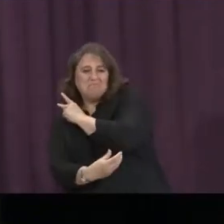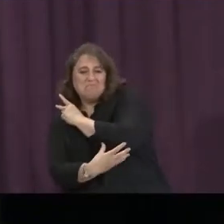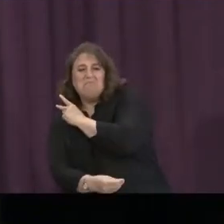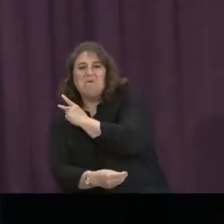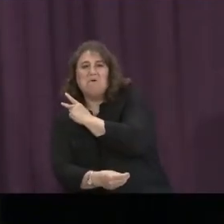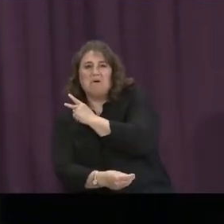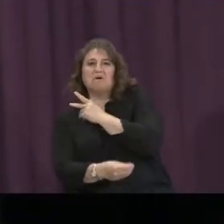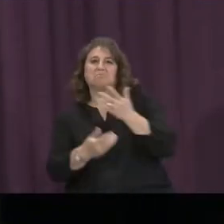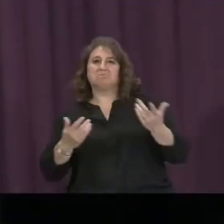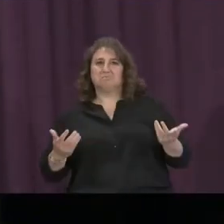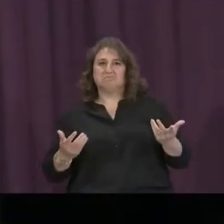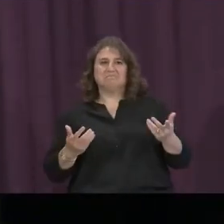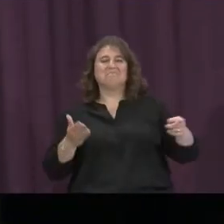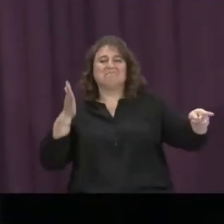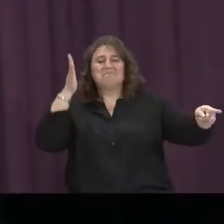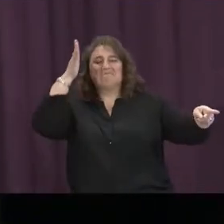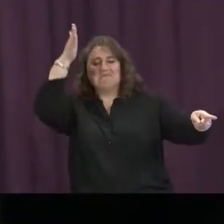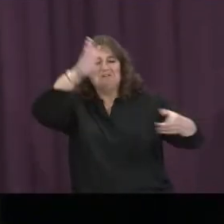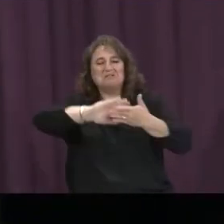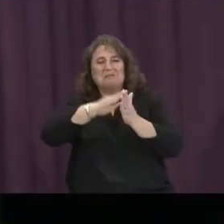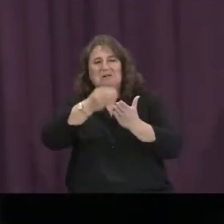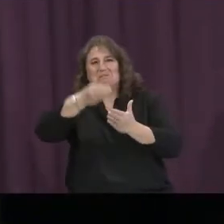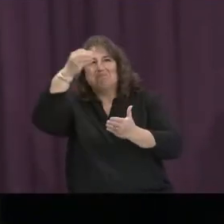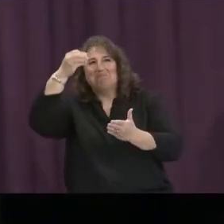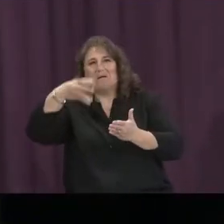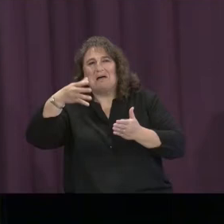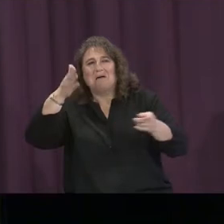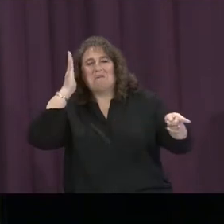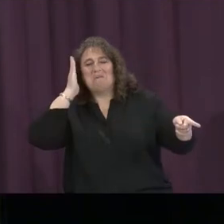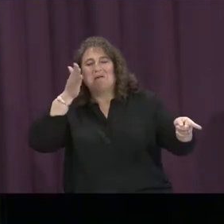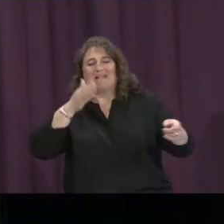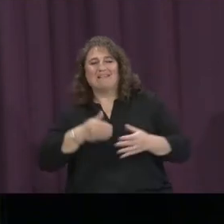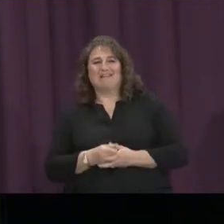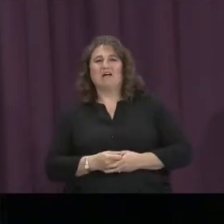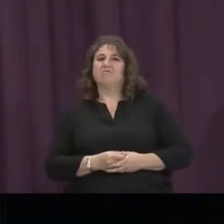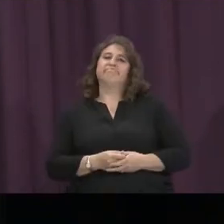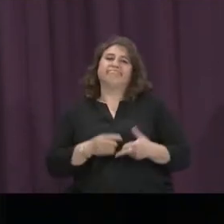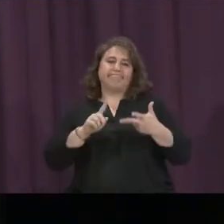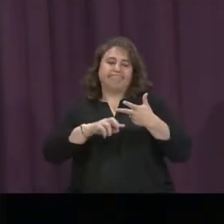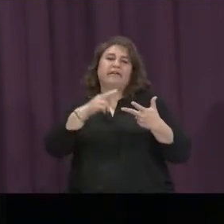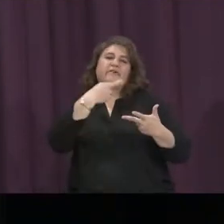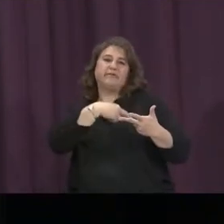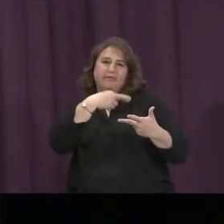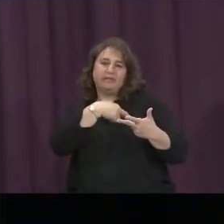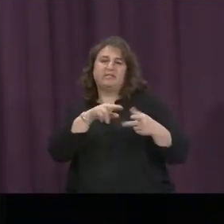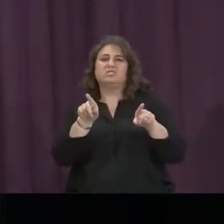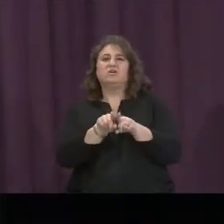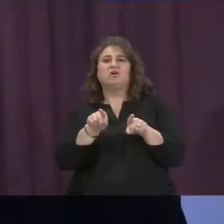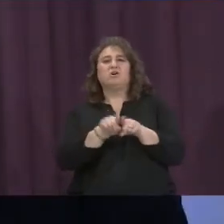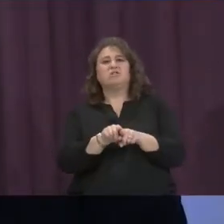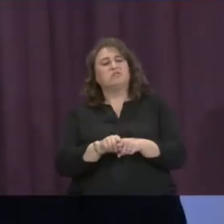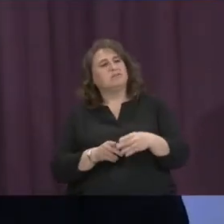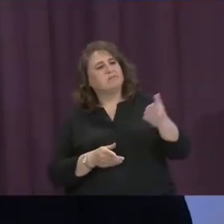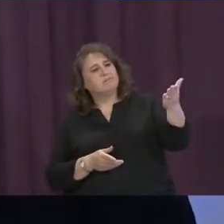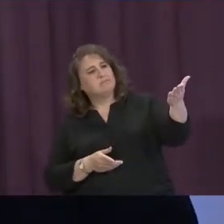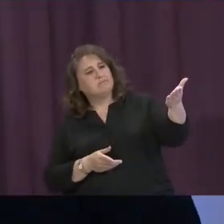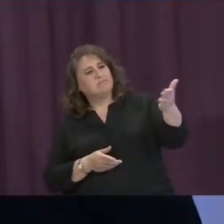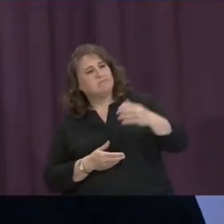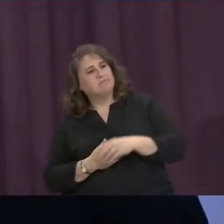but someday, someday. So, you know, and even religion. But what are your thoughts, Gail? Yeah.